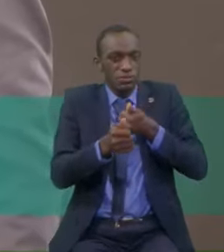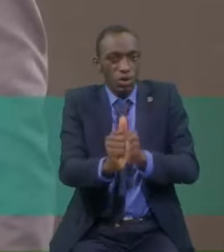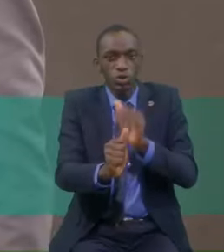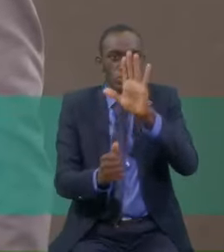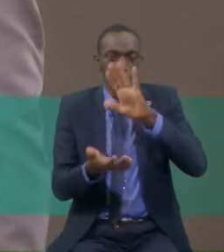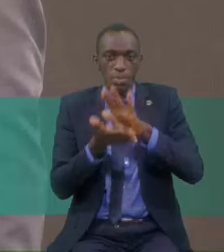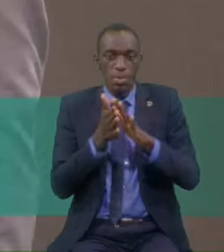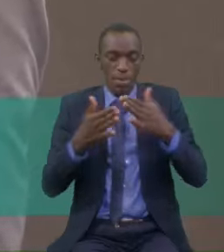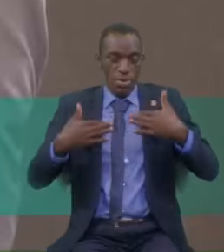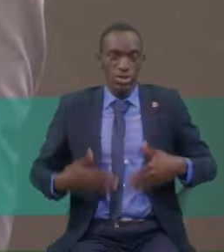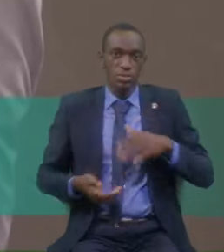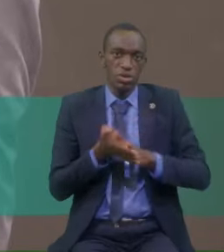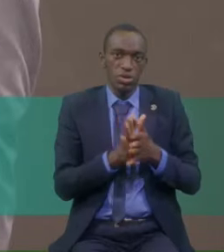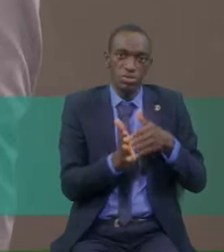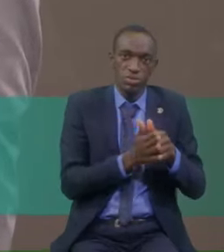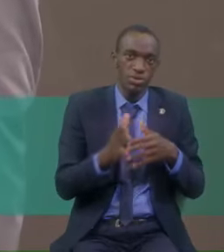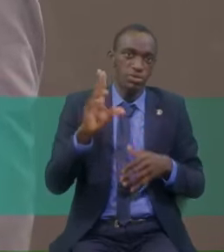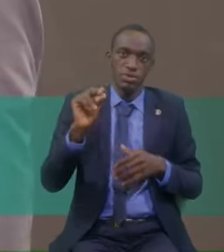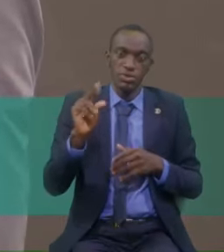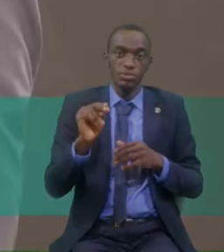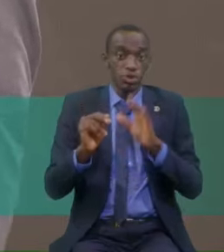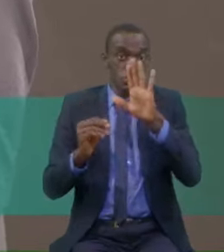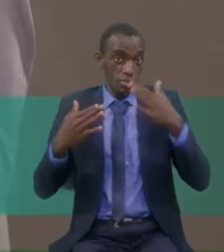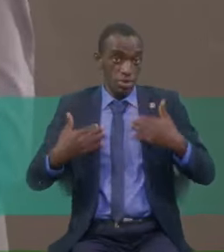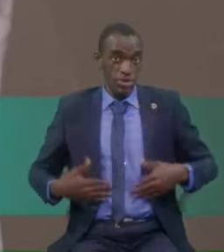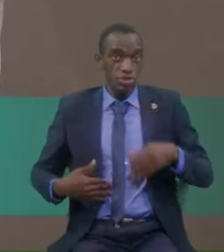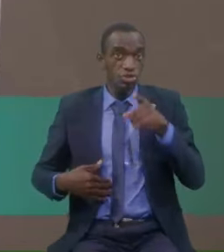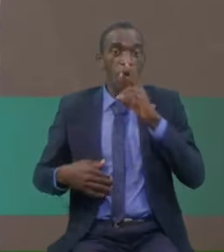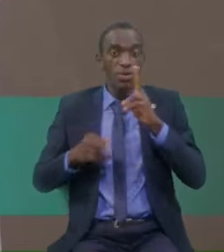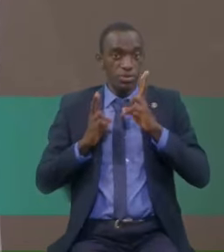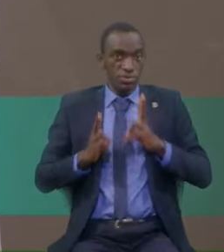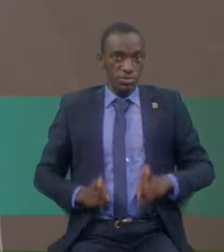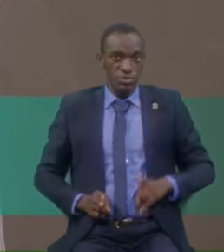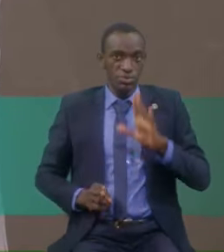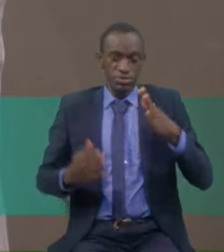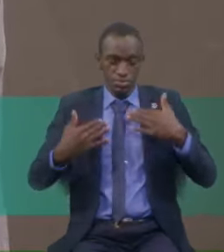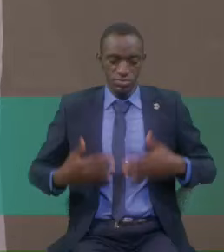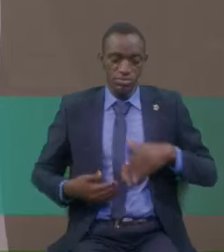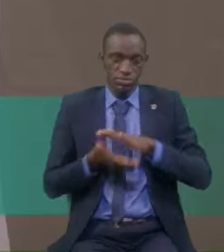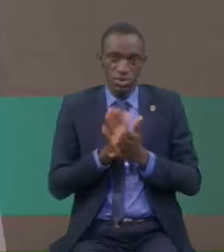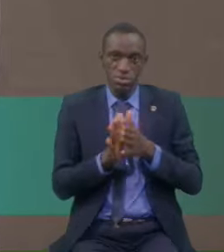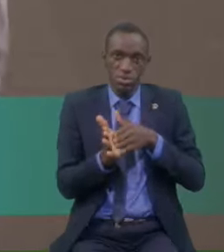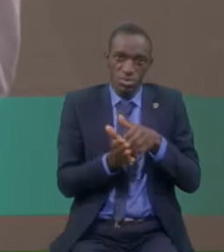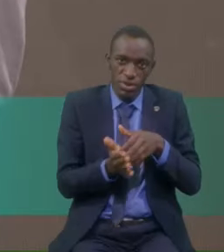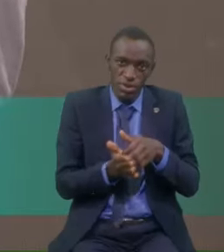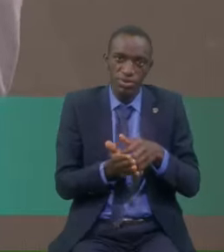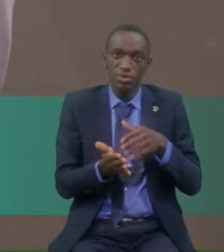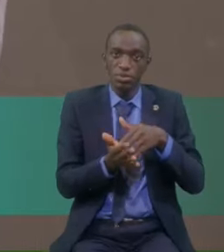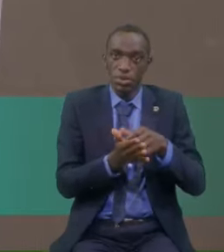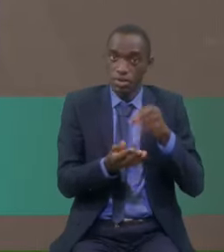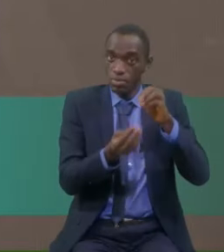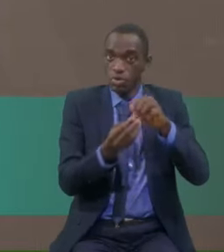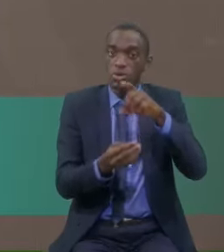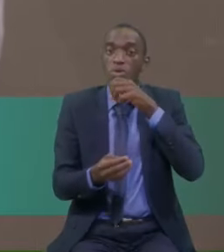getting weaker as a human being, and your spirit says, your body is getting